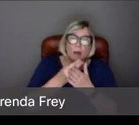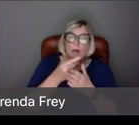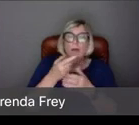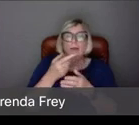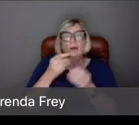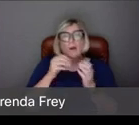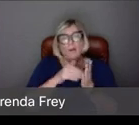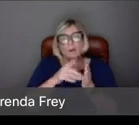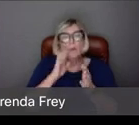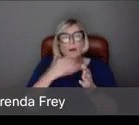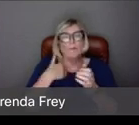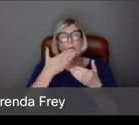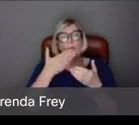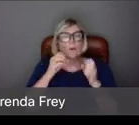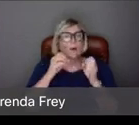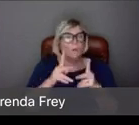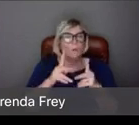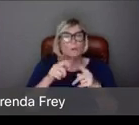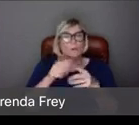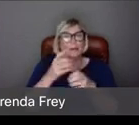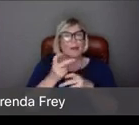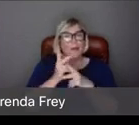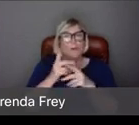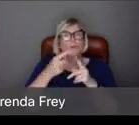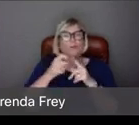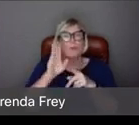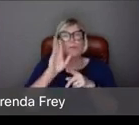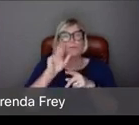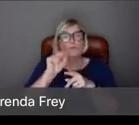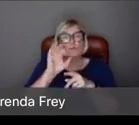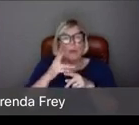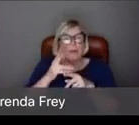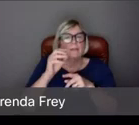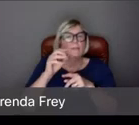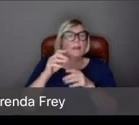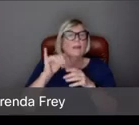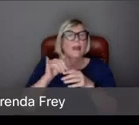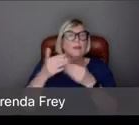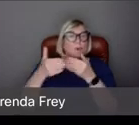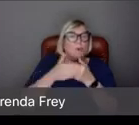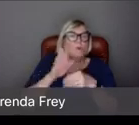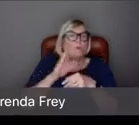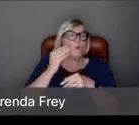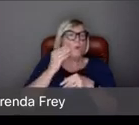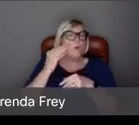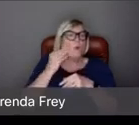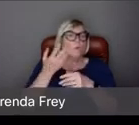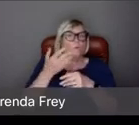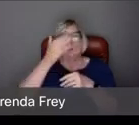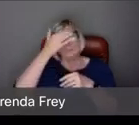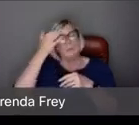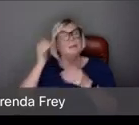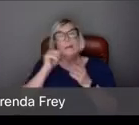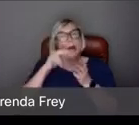chance with a lender who has a branch in your community because they have an incentive to make loans in the communities they take deposits from. It doesn't